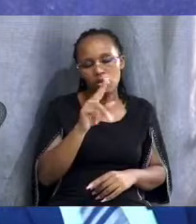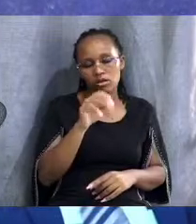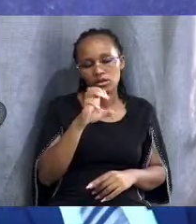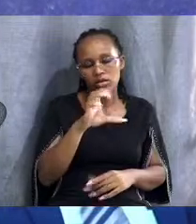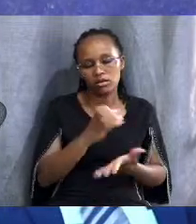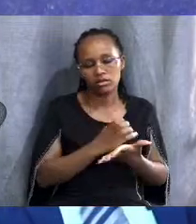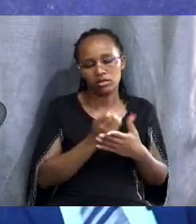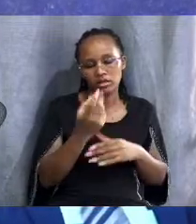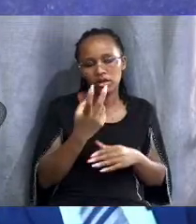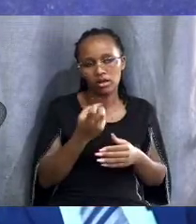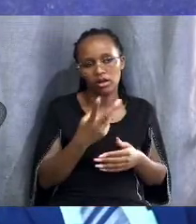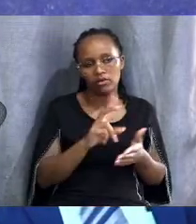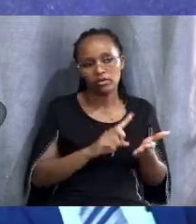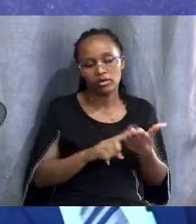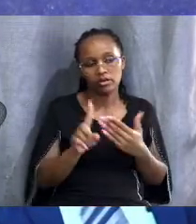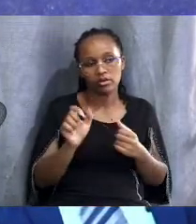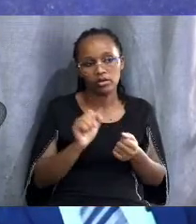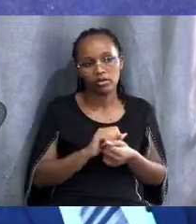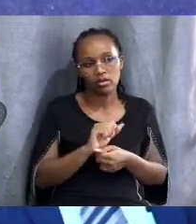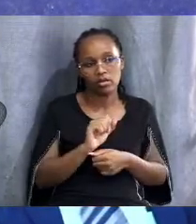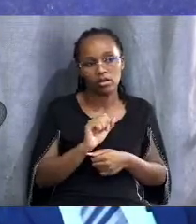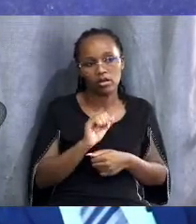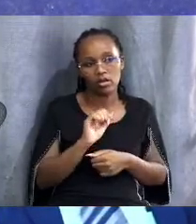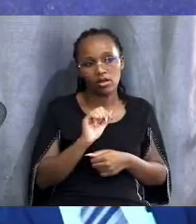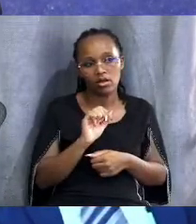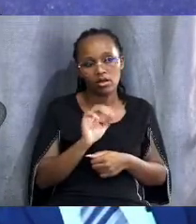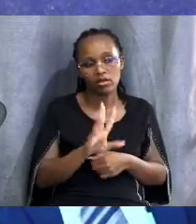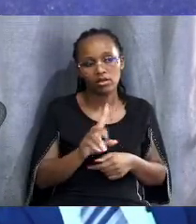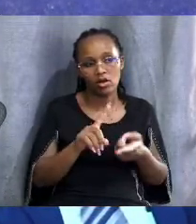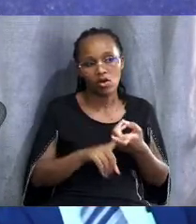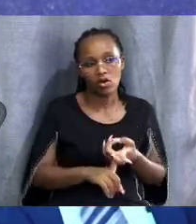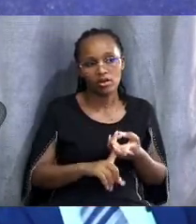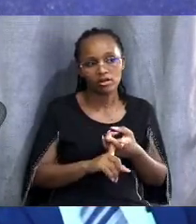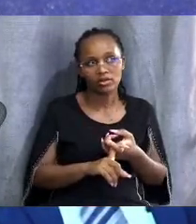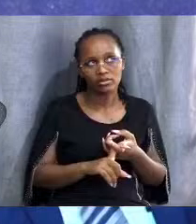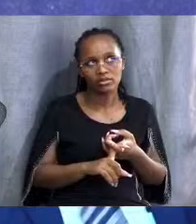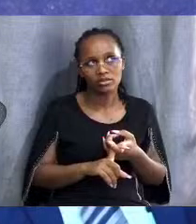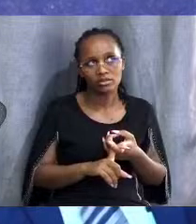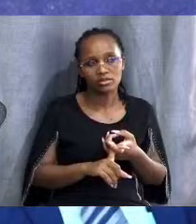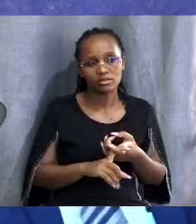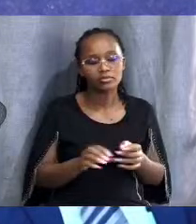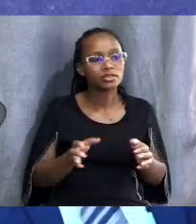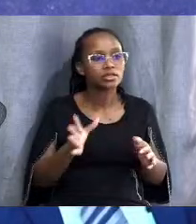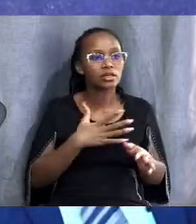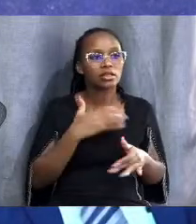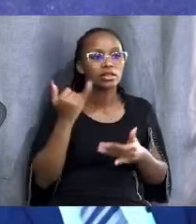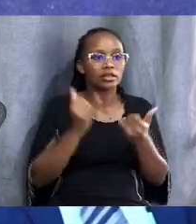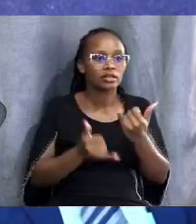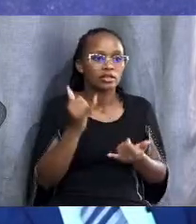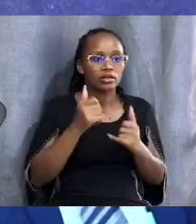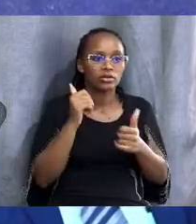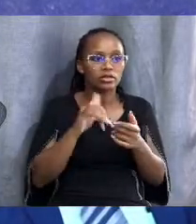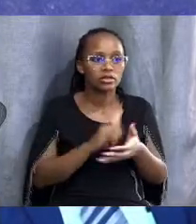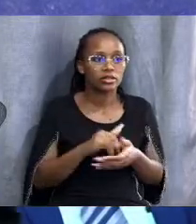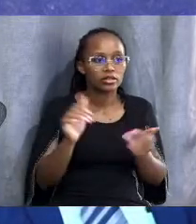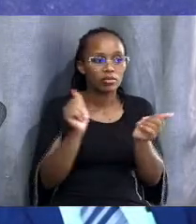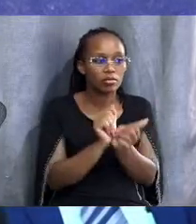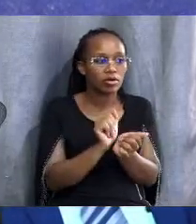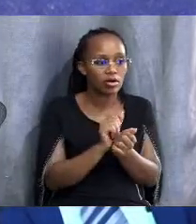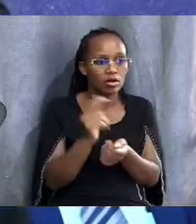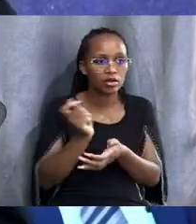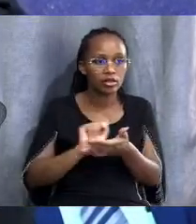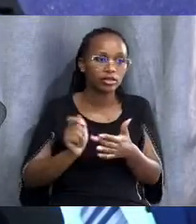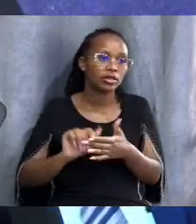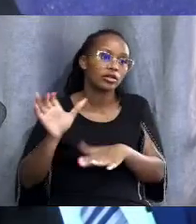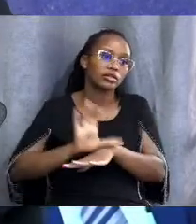to 13 to 14. And these were the very, very last words that Paul wrote